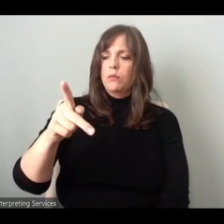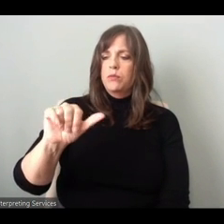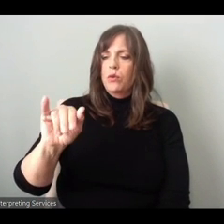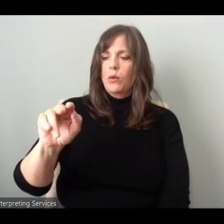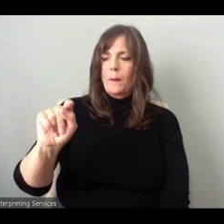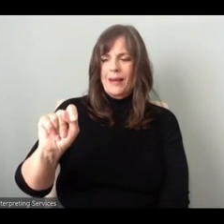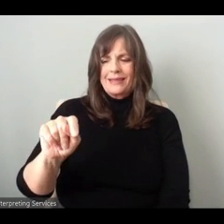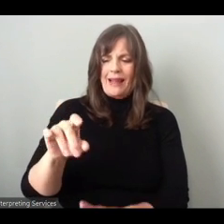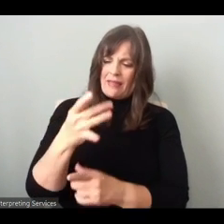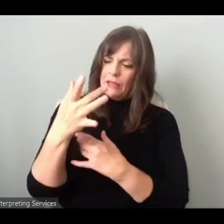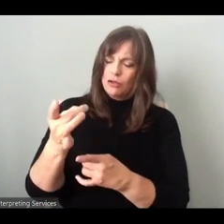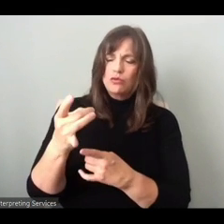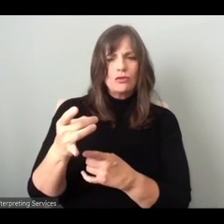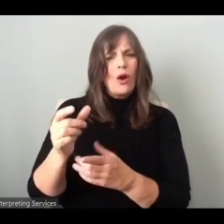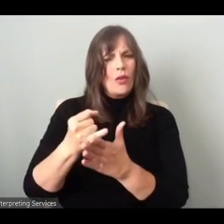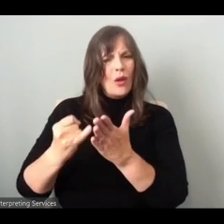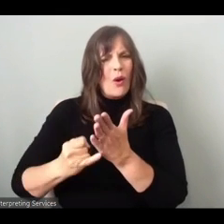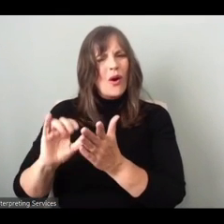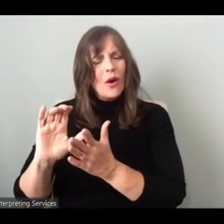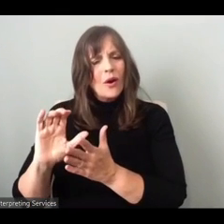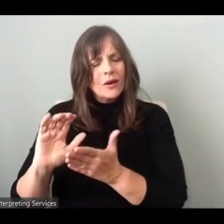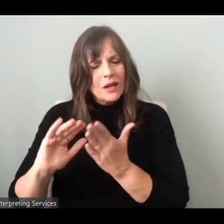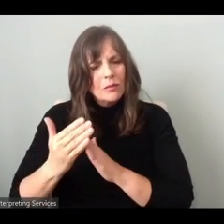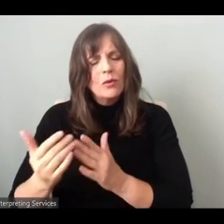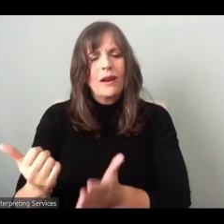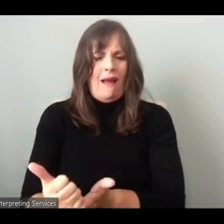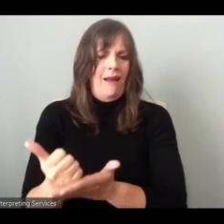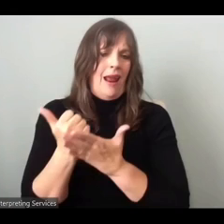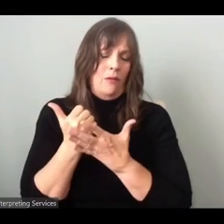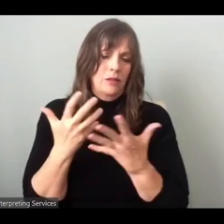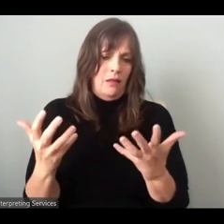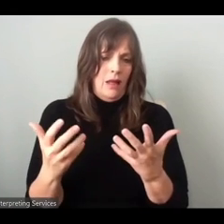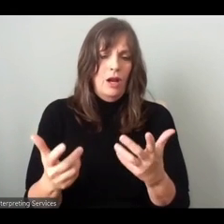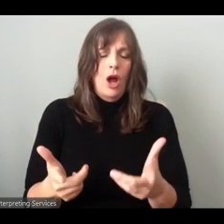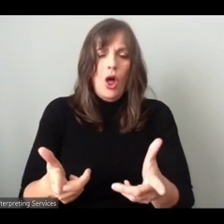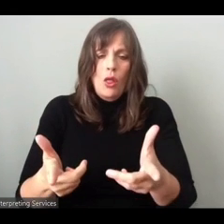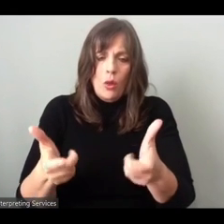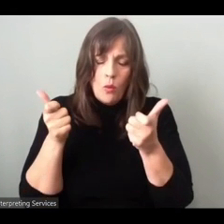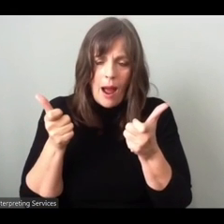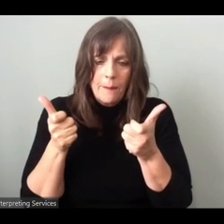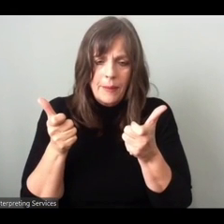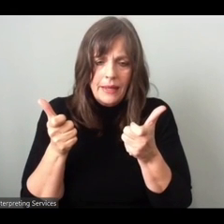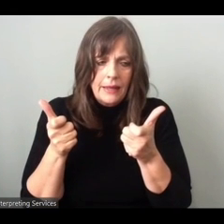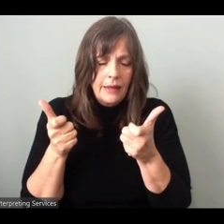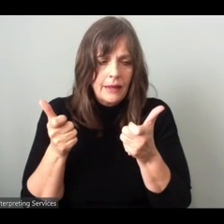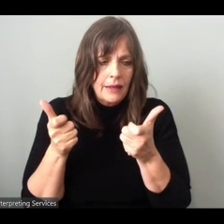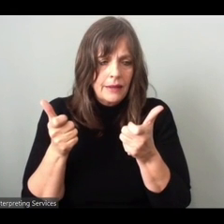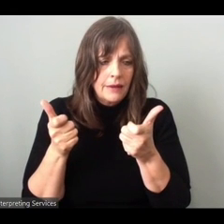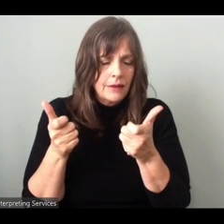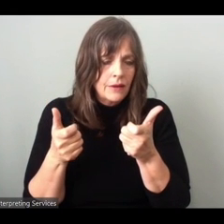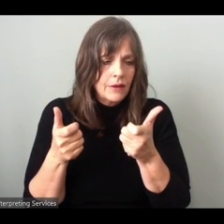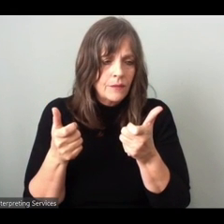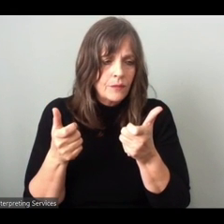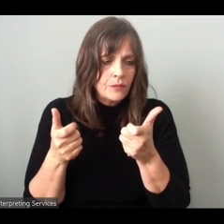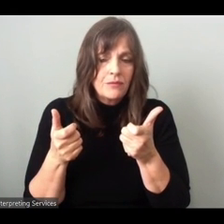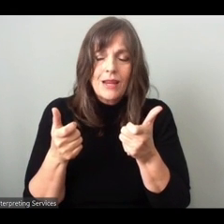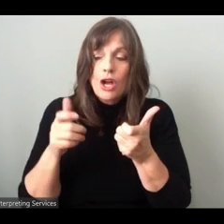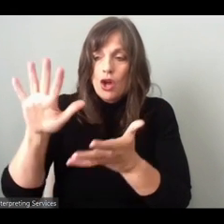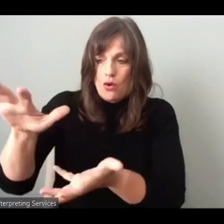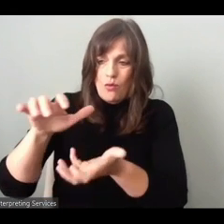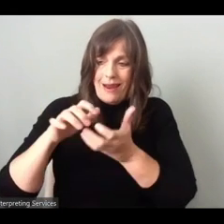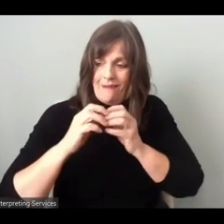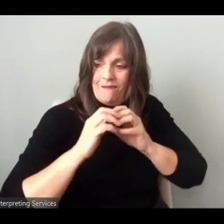has been very helpful in, because it's about the rapid reskilling and the rapid redistribution